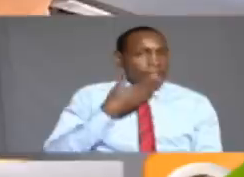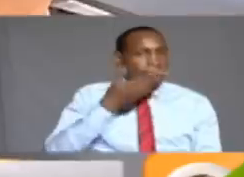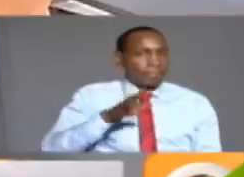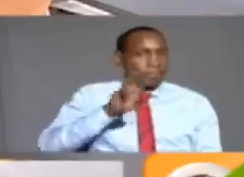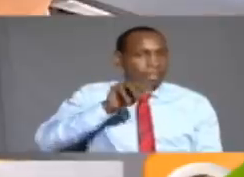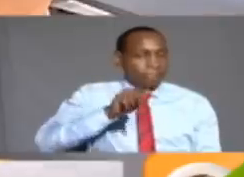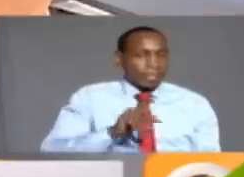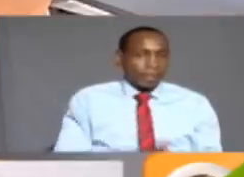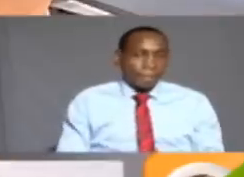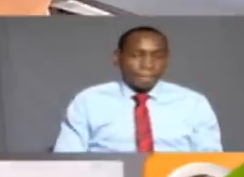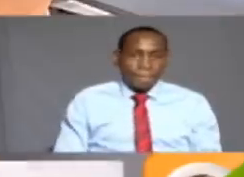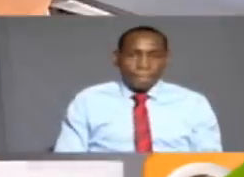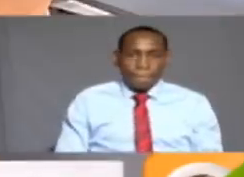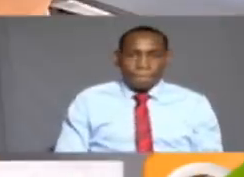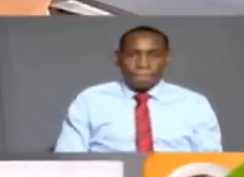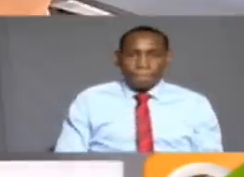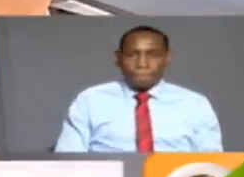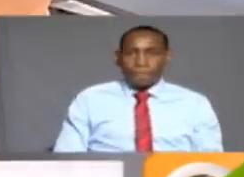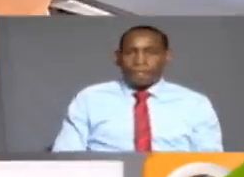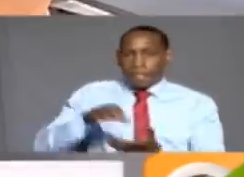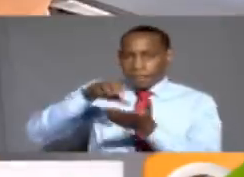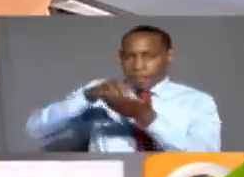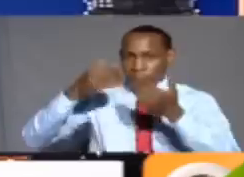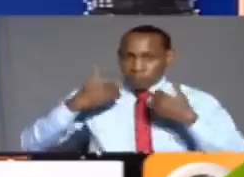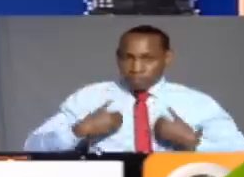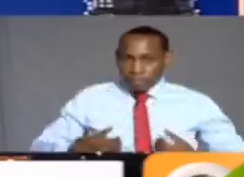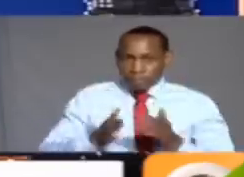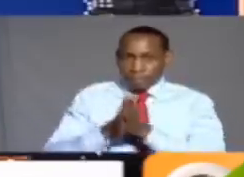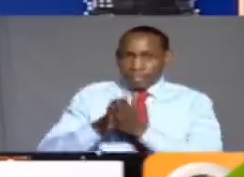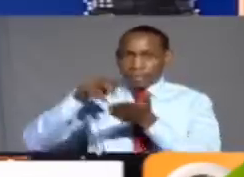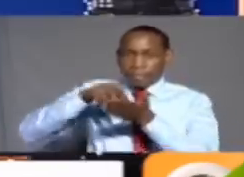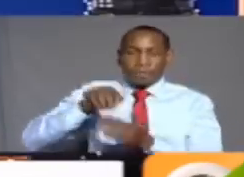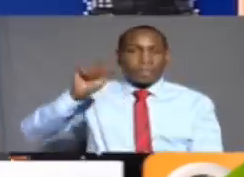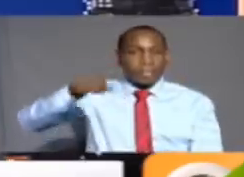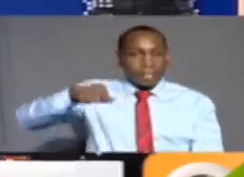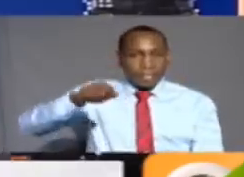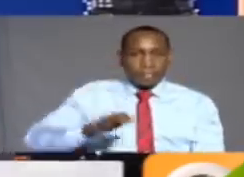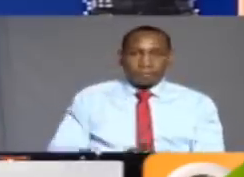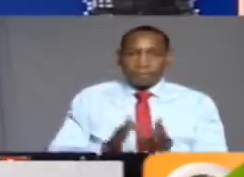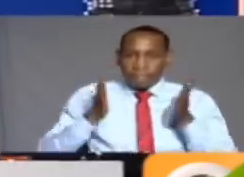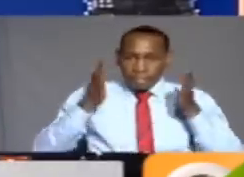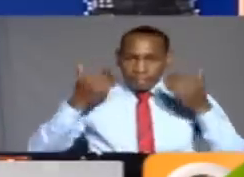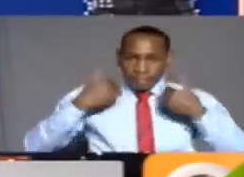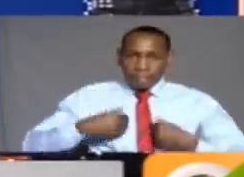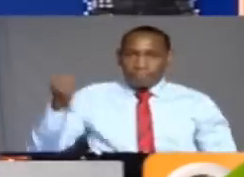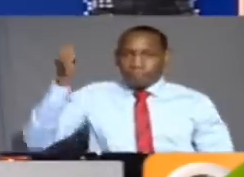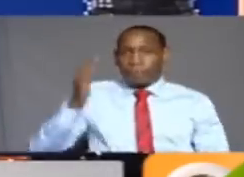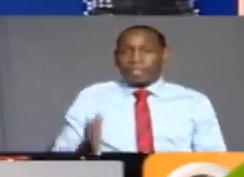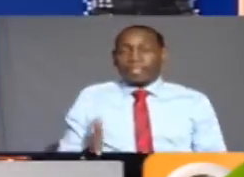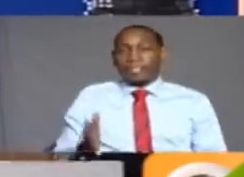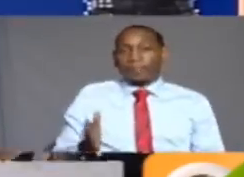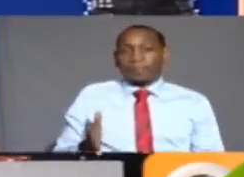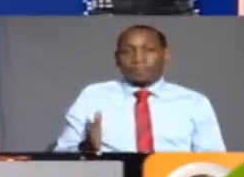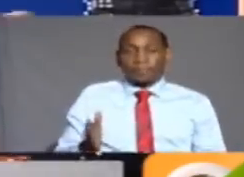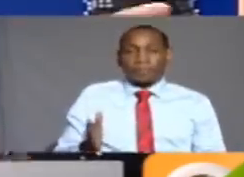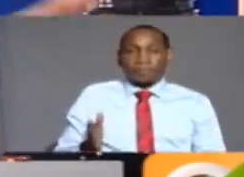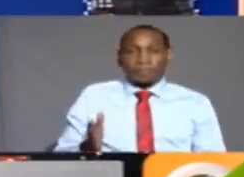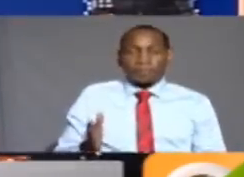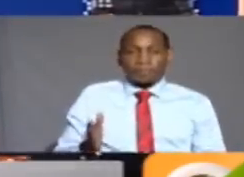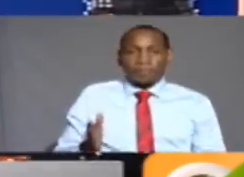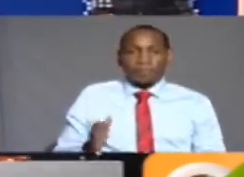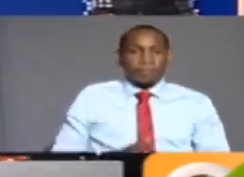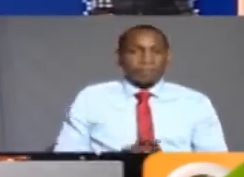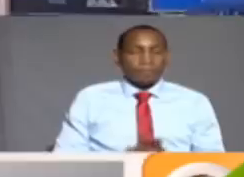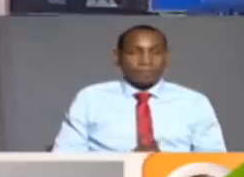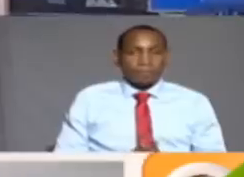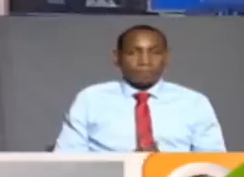Kuria, that's what you wanted to say, yeah? It is positioning myself as a candidate, yes. I'm a politician. Oh. So that is what's wrong? You're agreeing with Moa